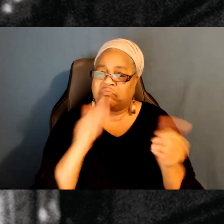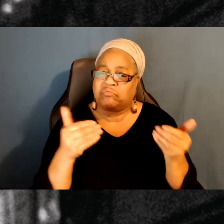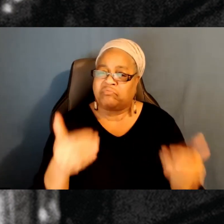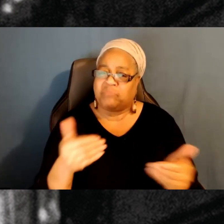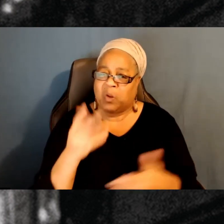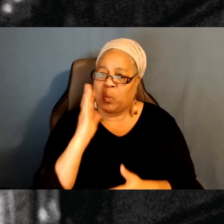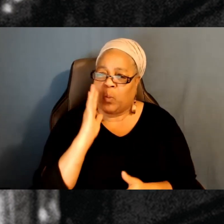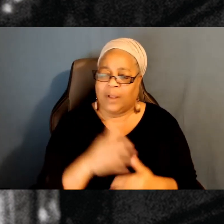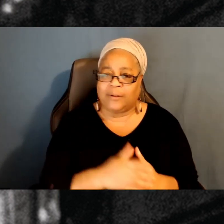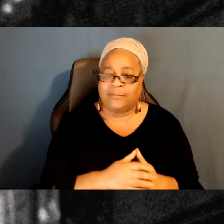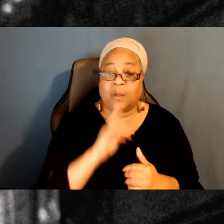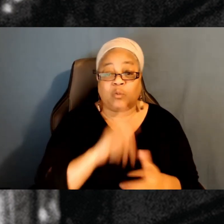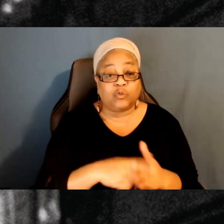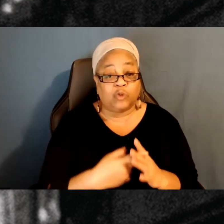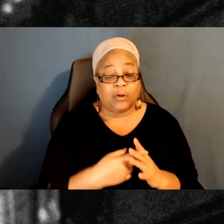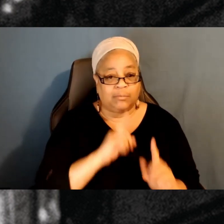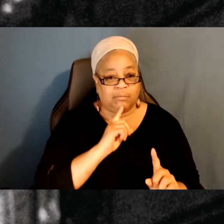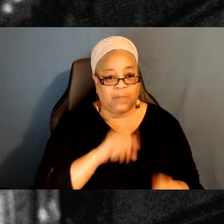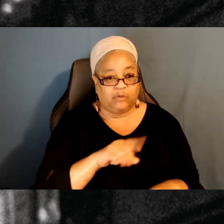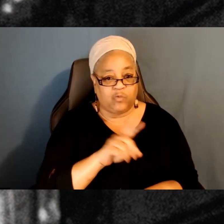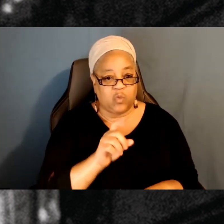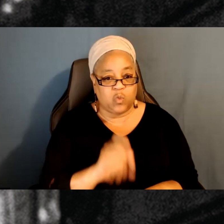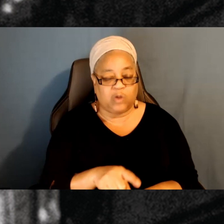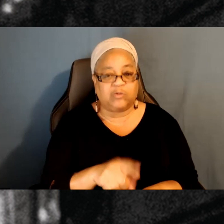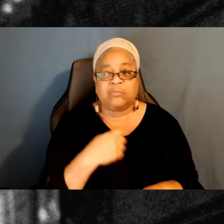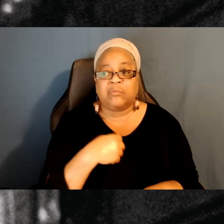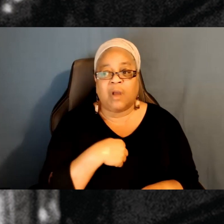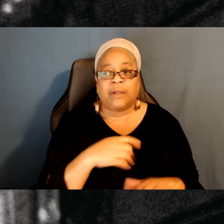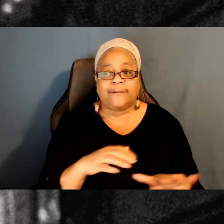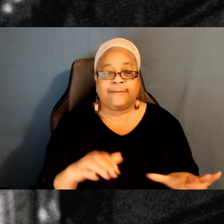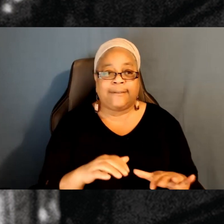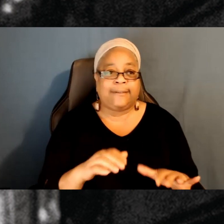by answering a question that I did a